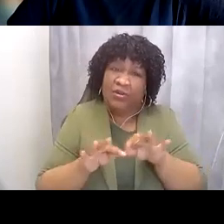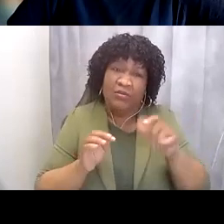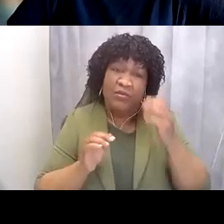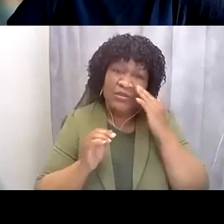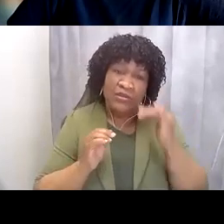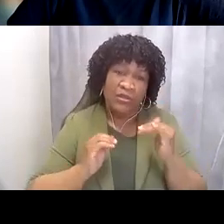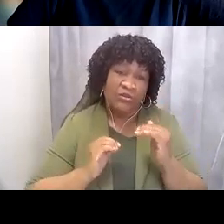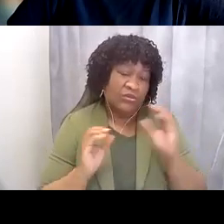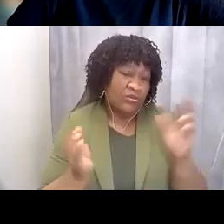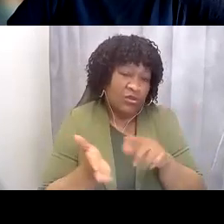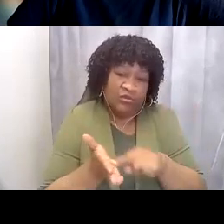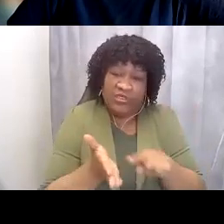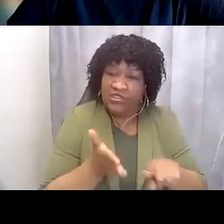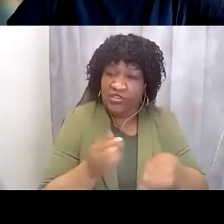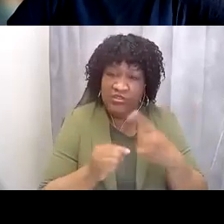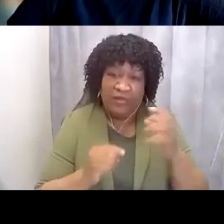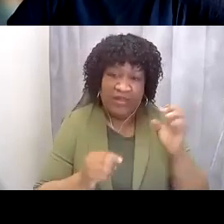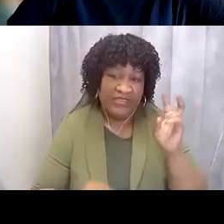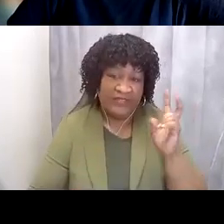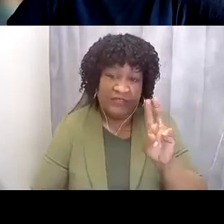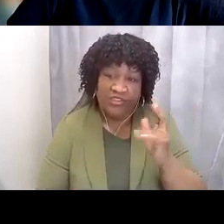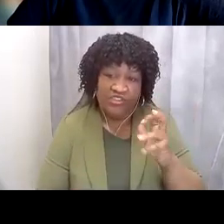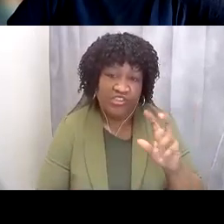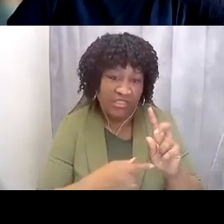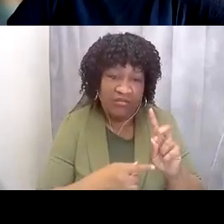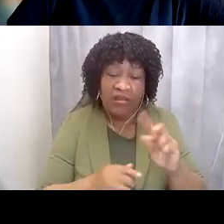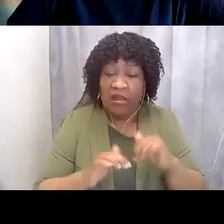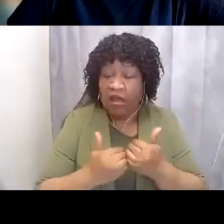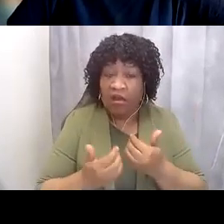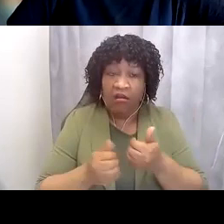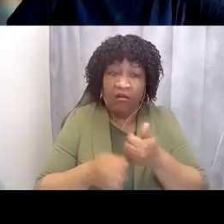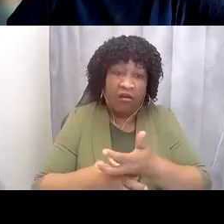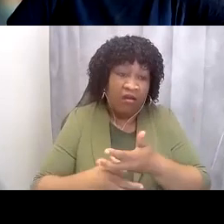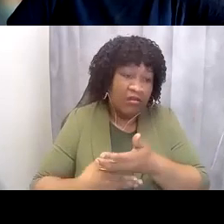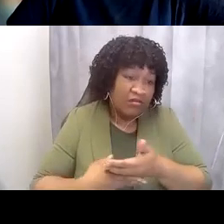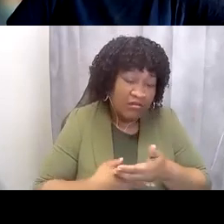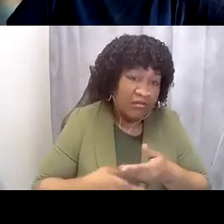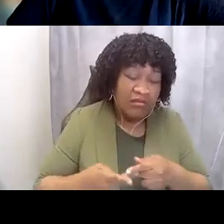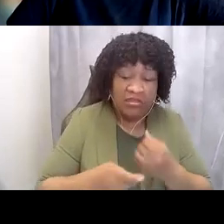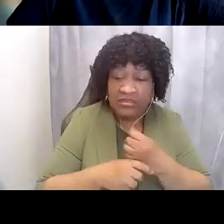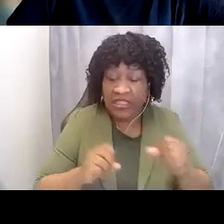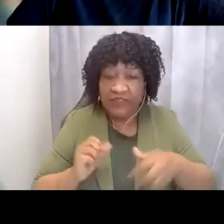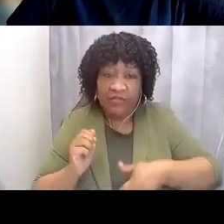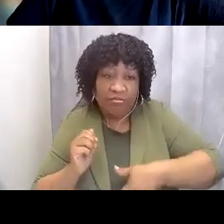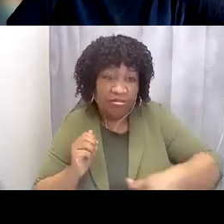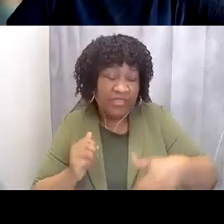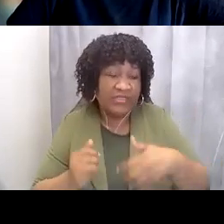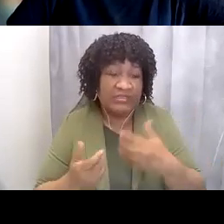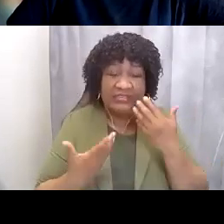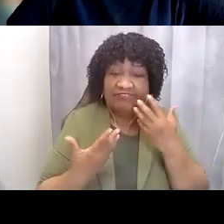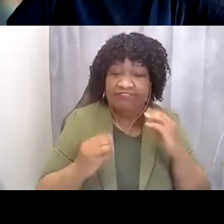no research done on fertility, on safety around pregnancy,